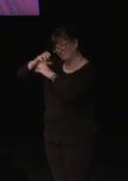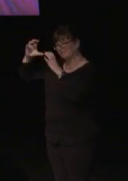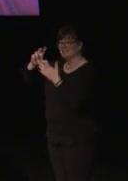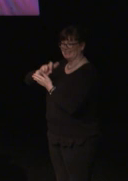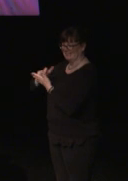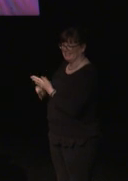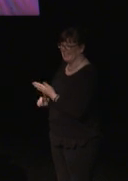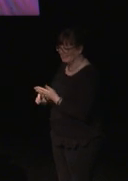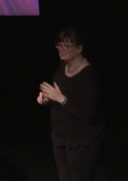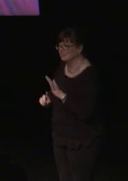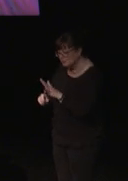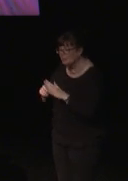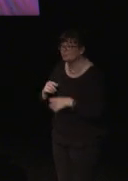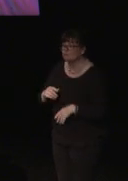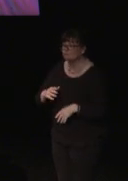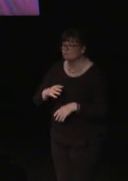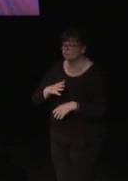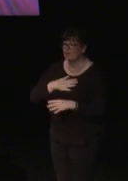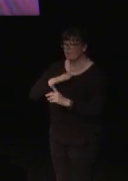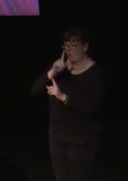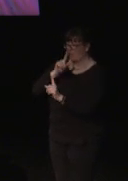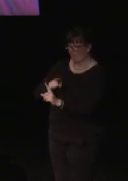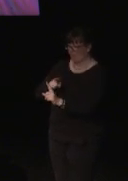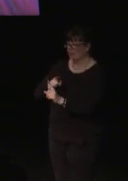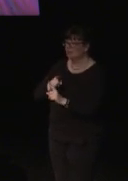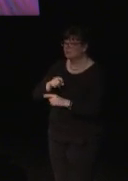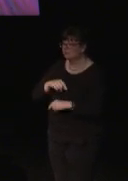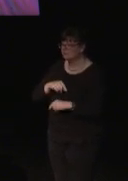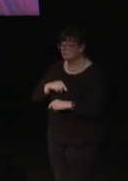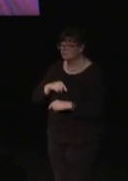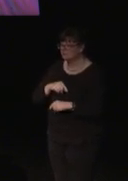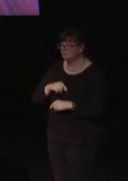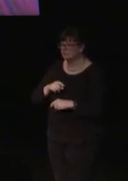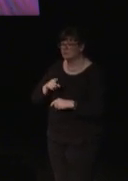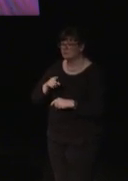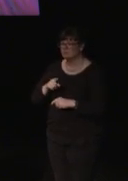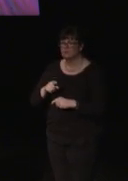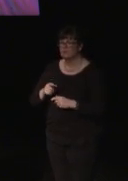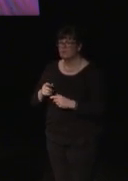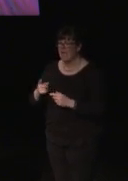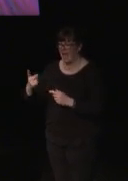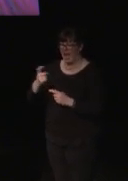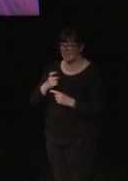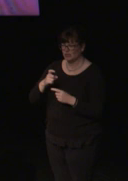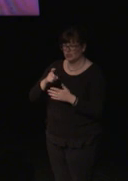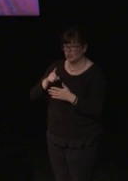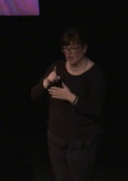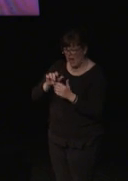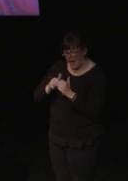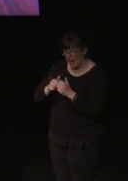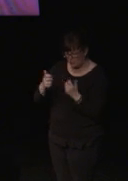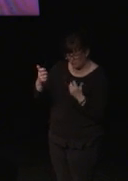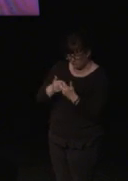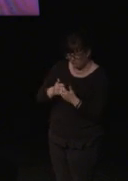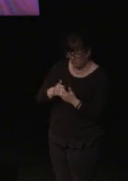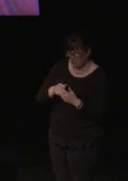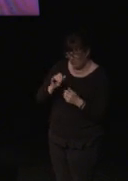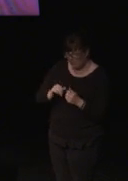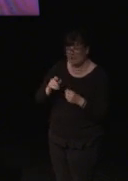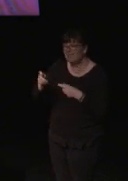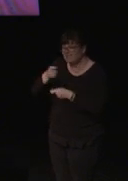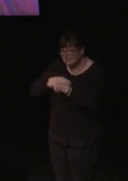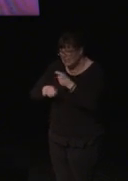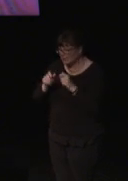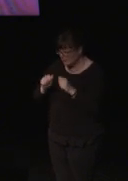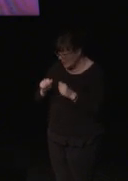I try to like frame it from this point of view. I want people to ask these questions. Like, can your control remapping